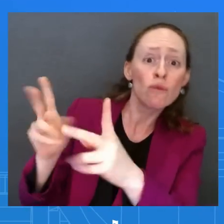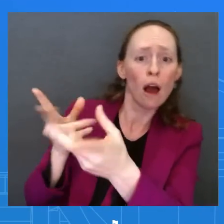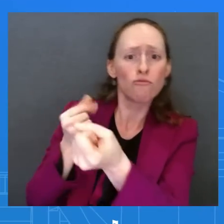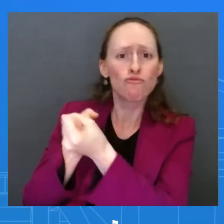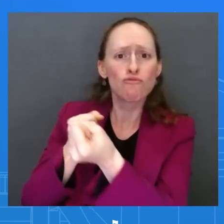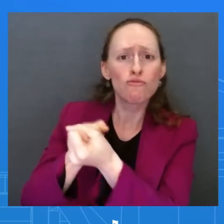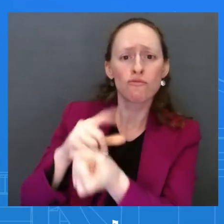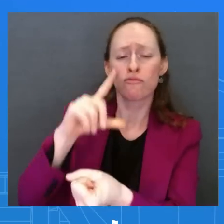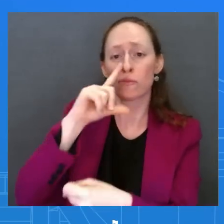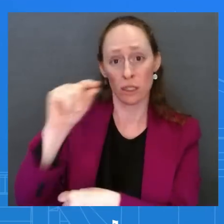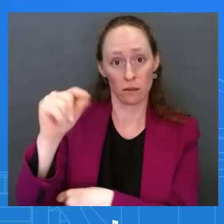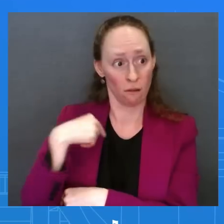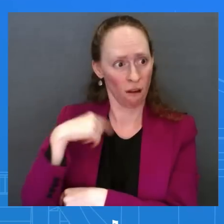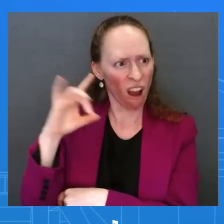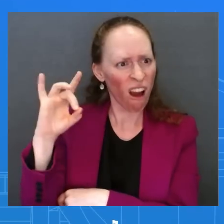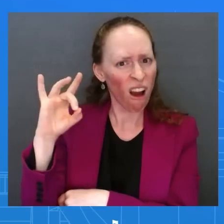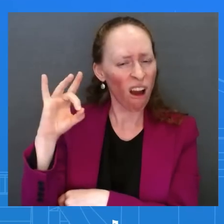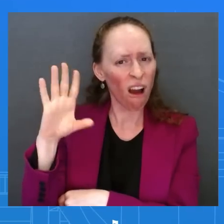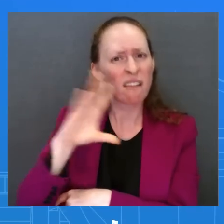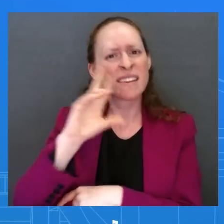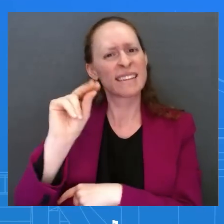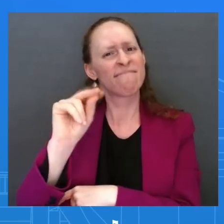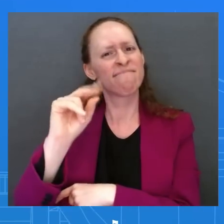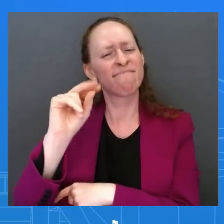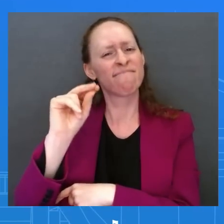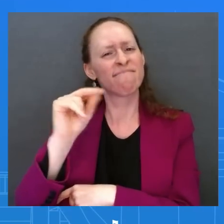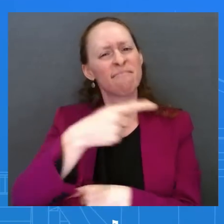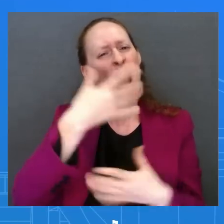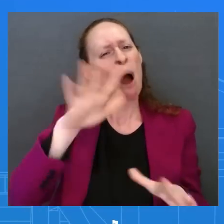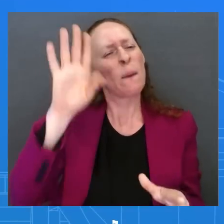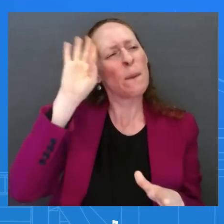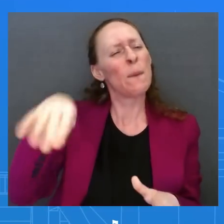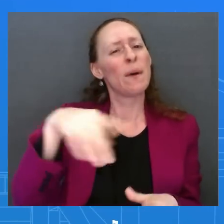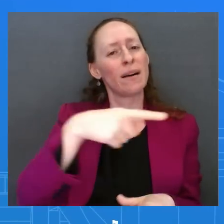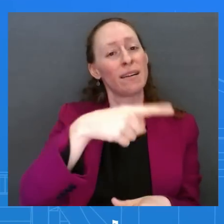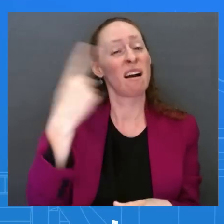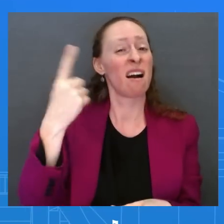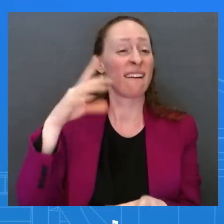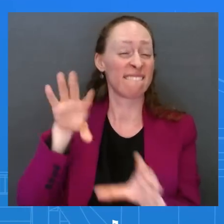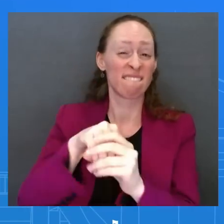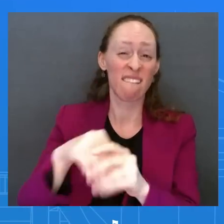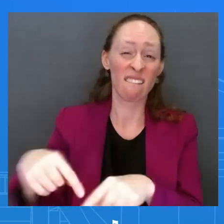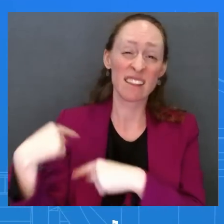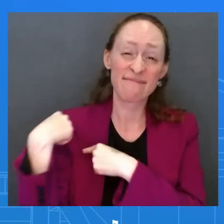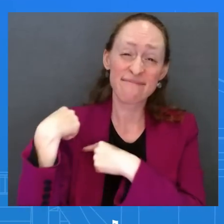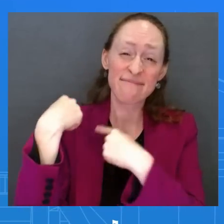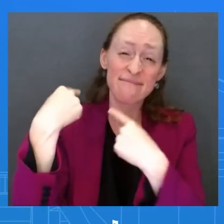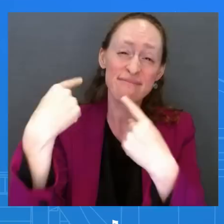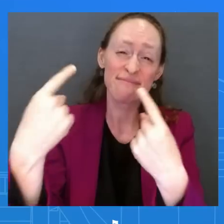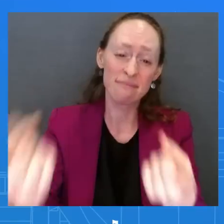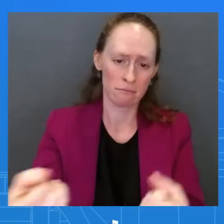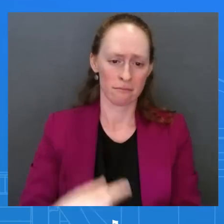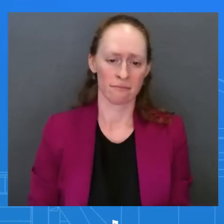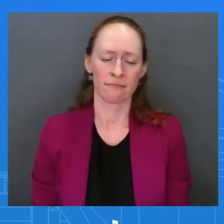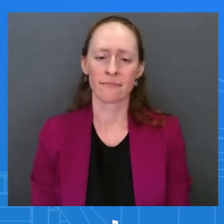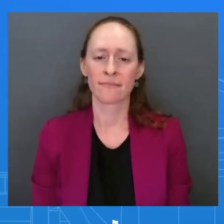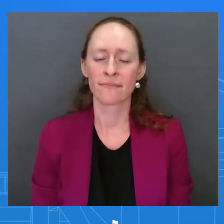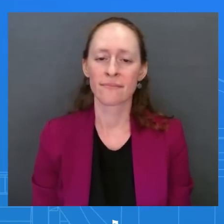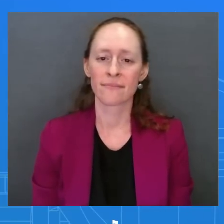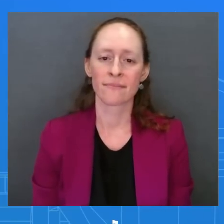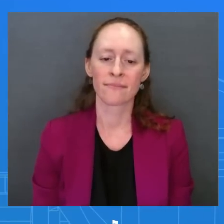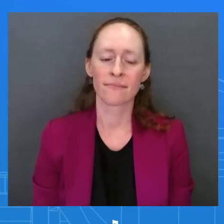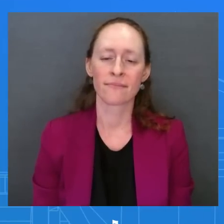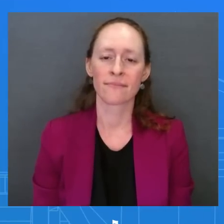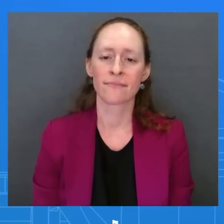Lukashenko got involved. But again, I'd let those parties speak to that. Last question, Wayne, about me. Thank you, Karine. Thank you, John. Do